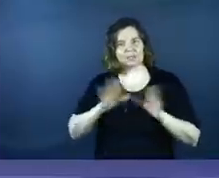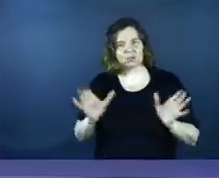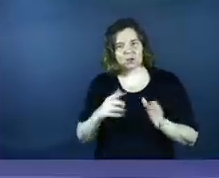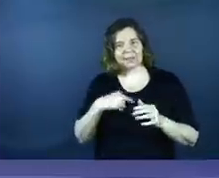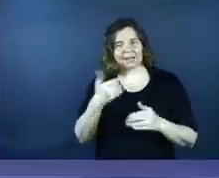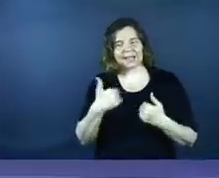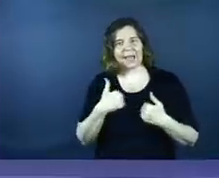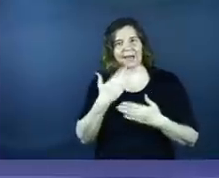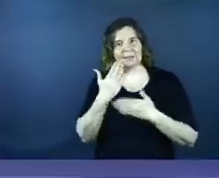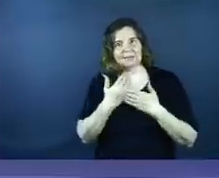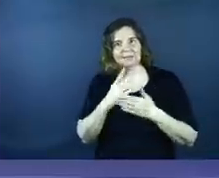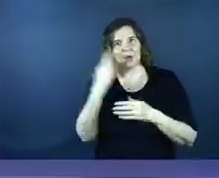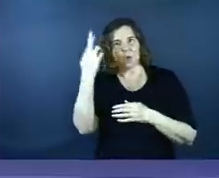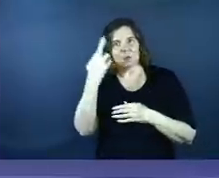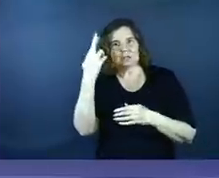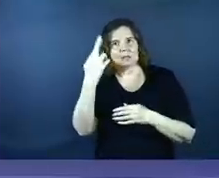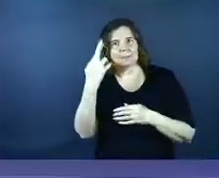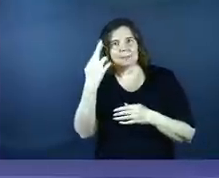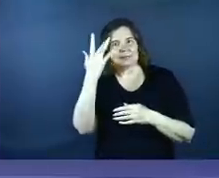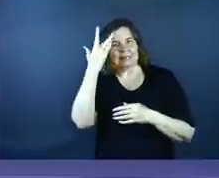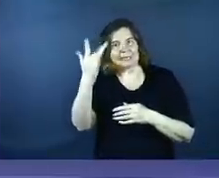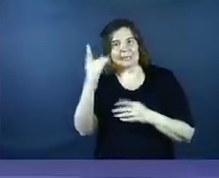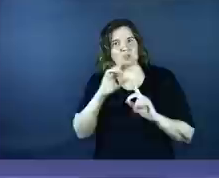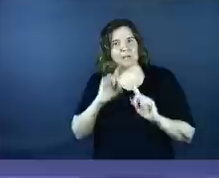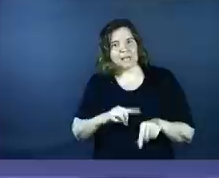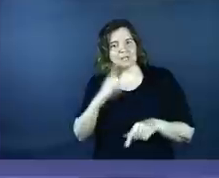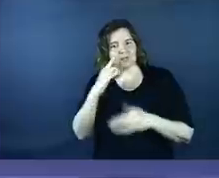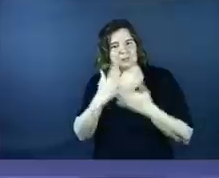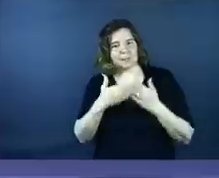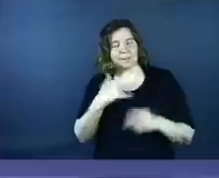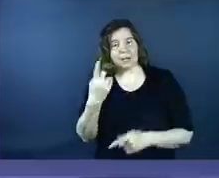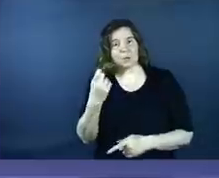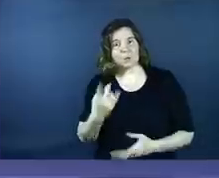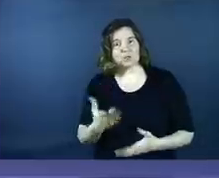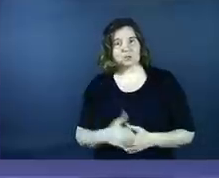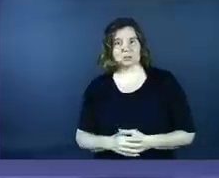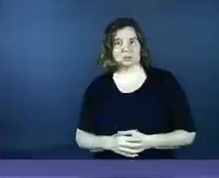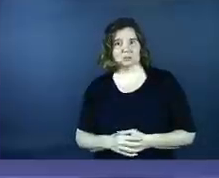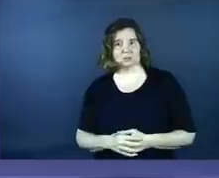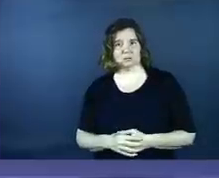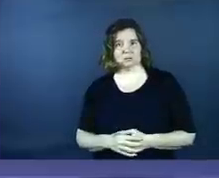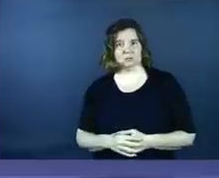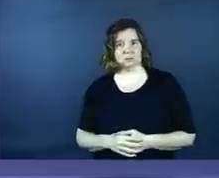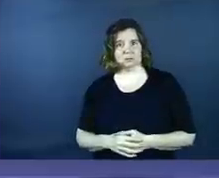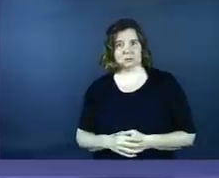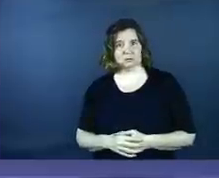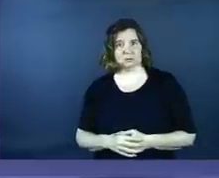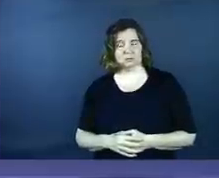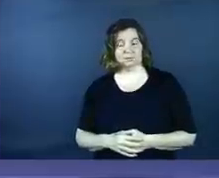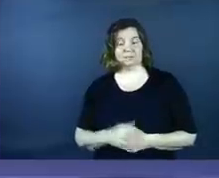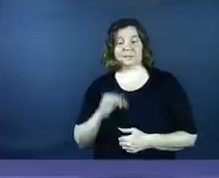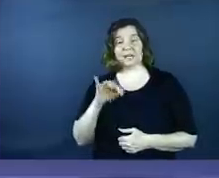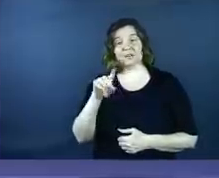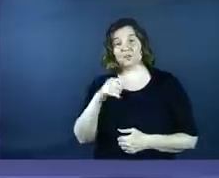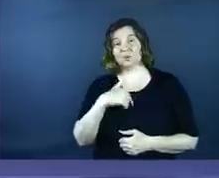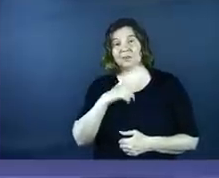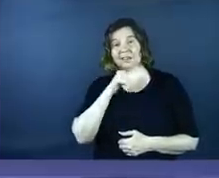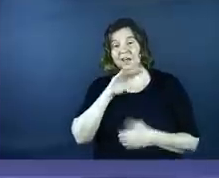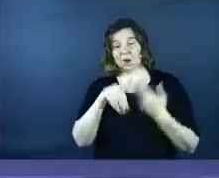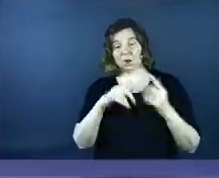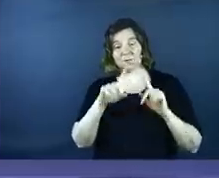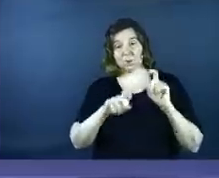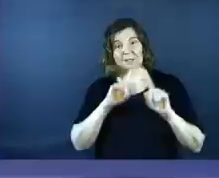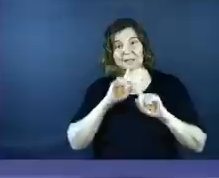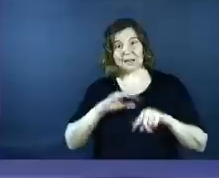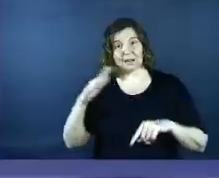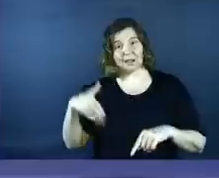that he had a reasonable intellectual answer for some of my questions. And if you haven't gotten all of your